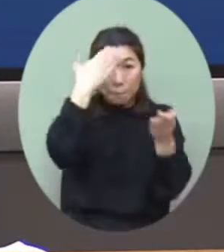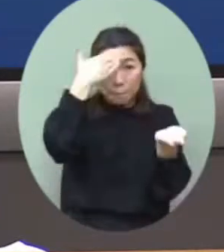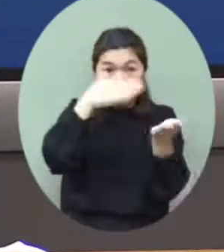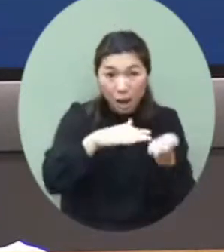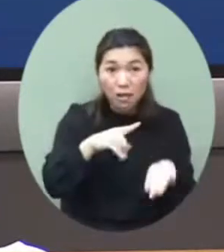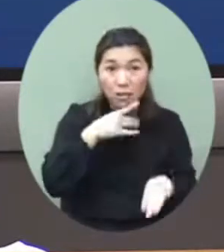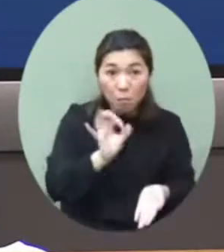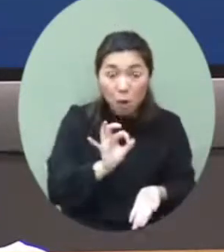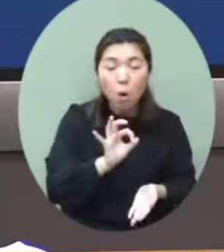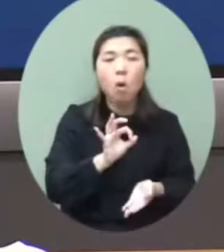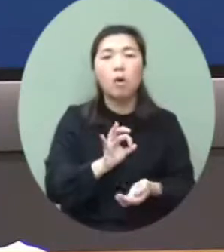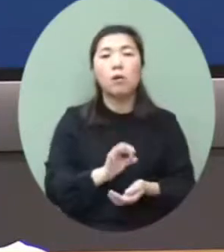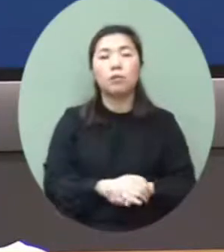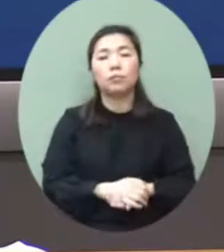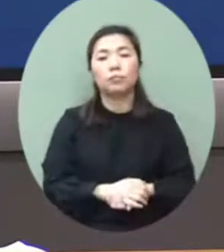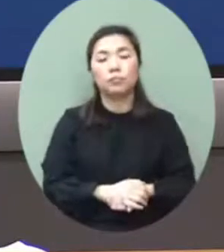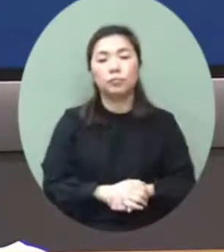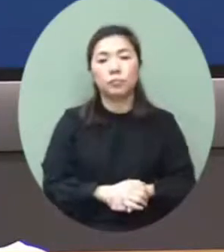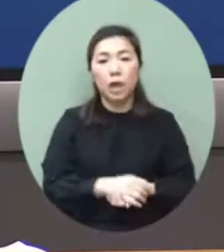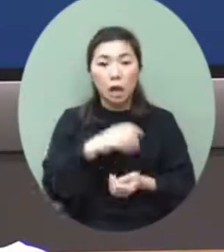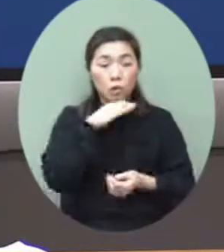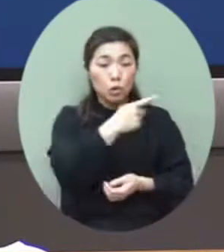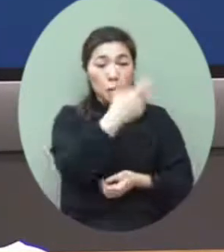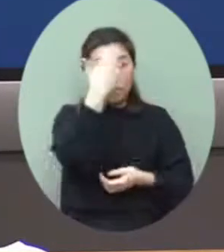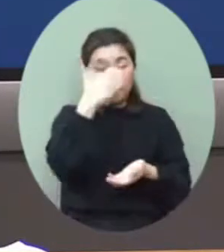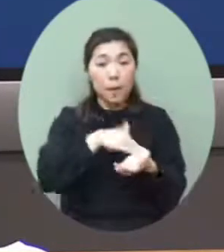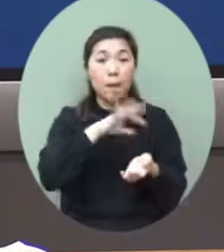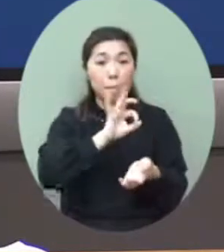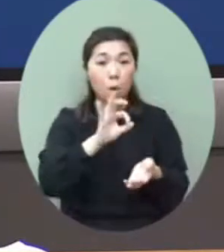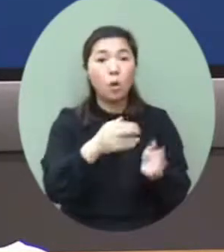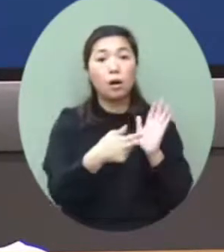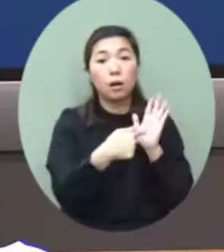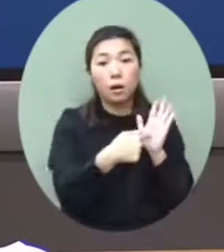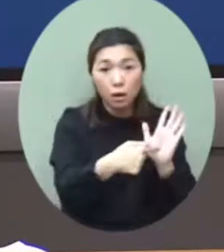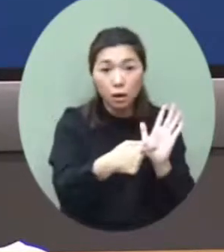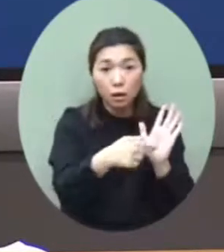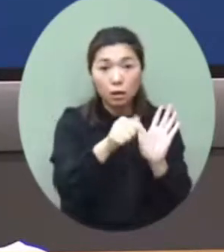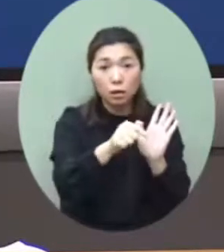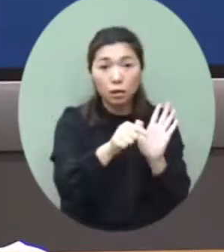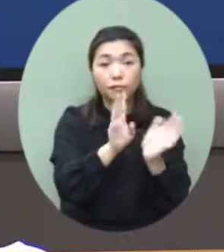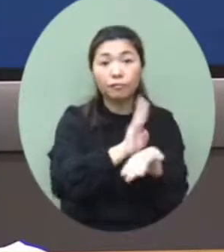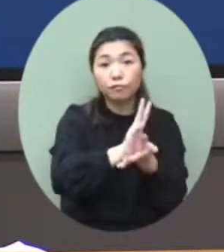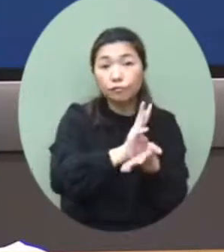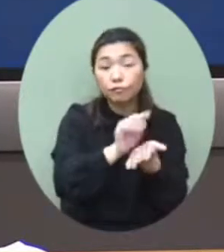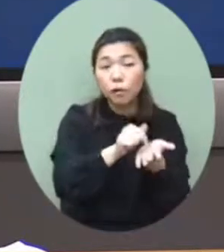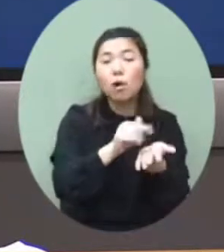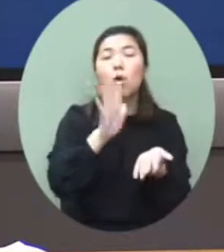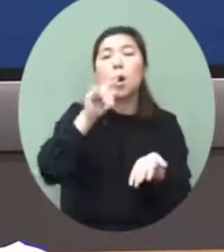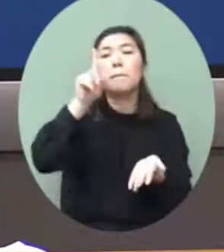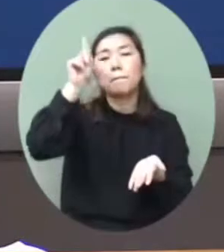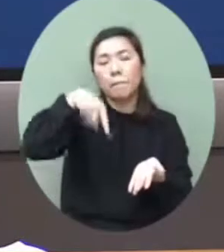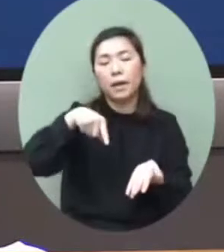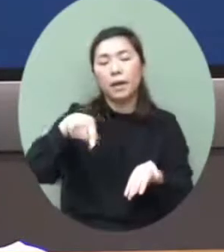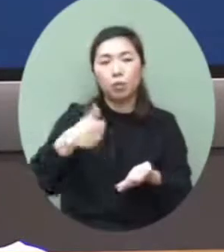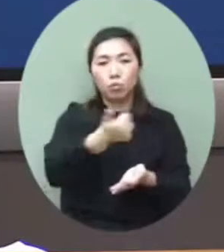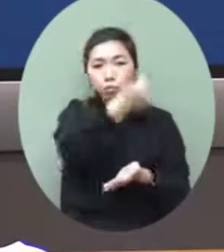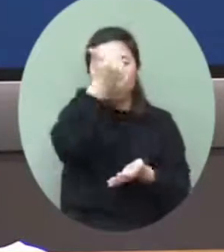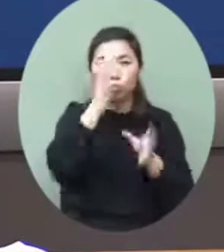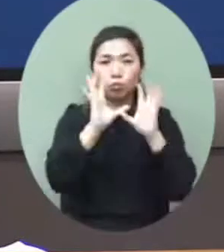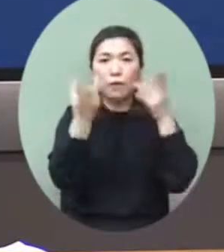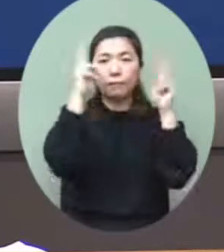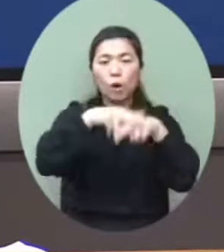well. And that way, the residents would know whether they have tested positive or